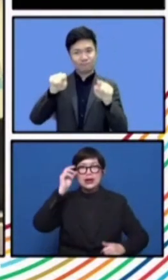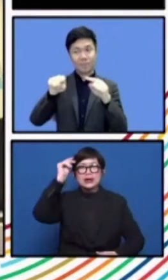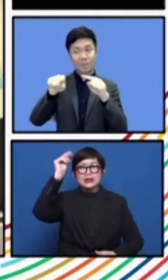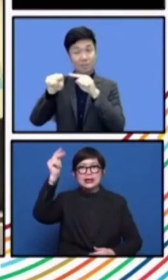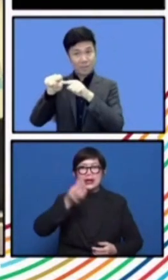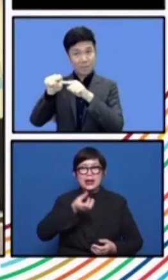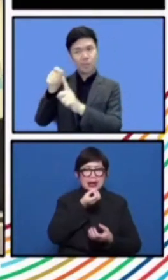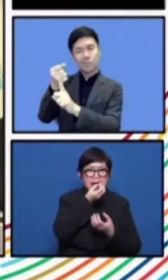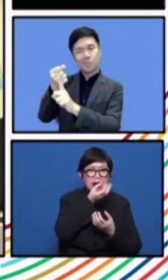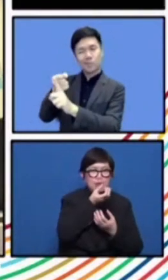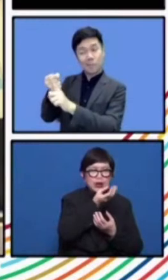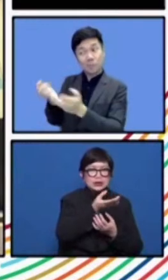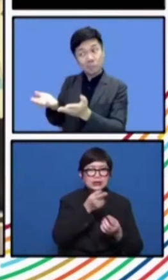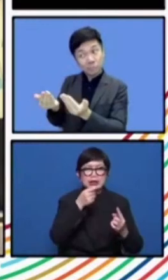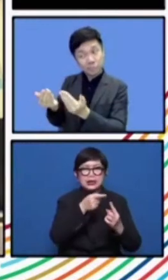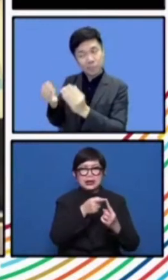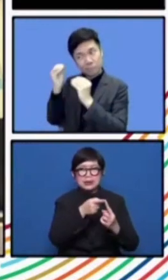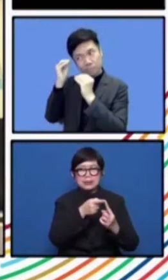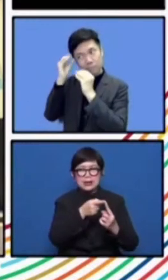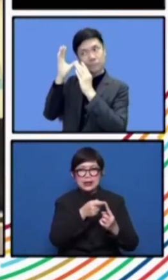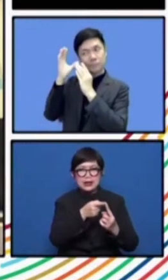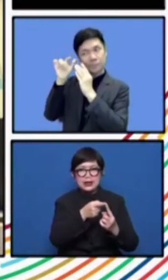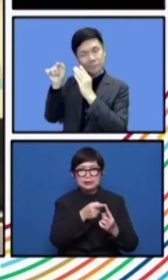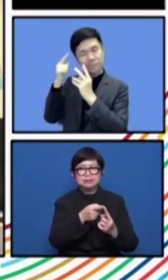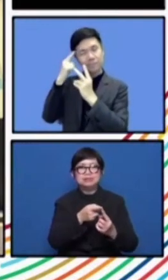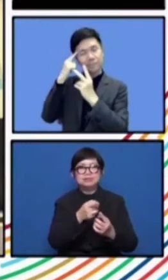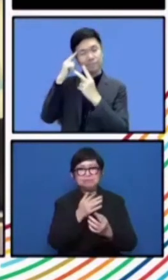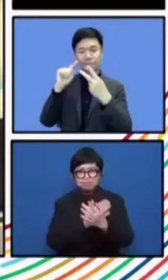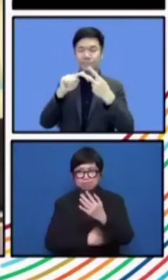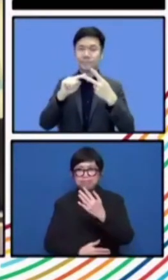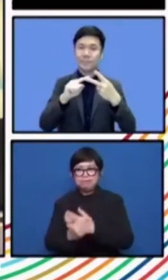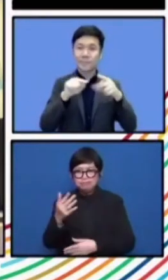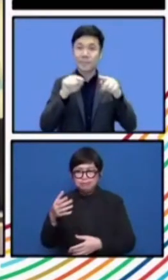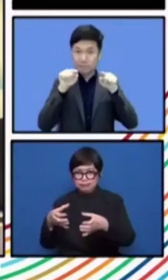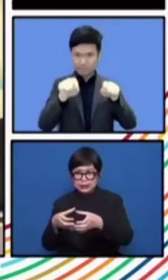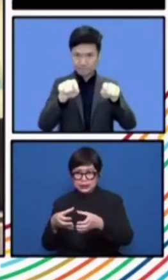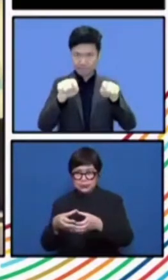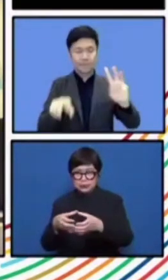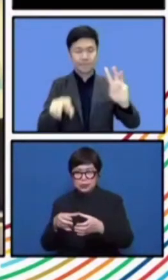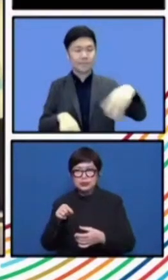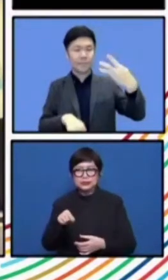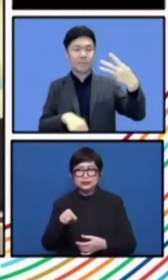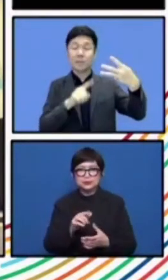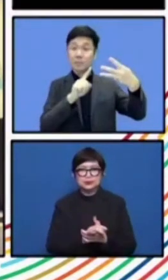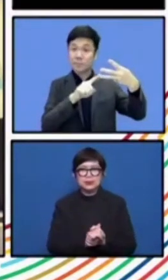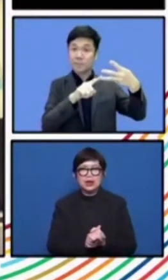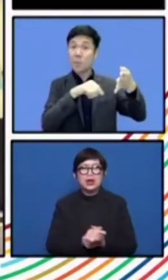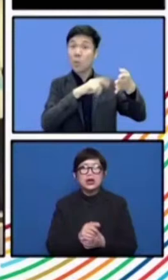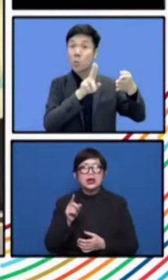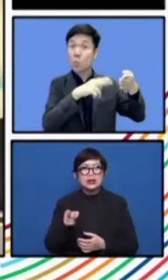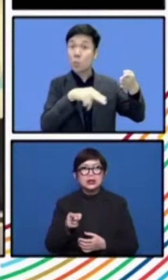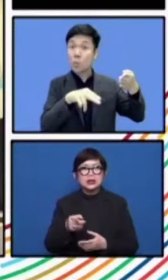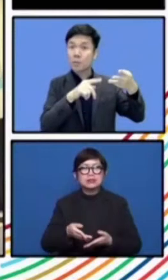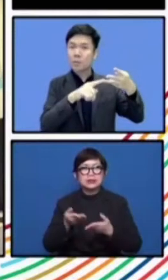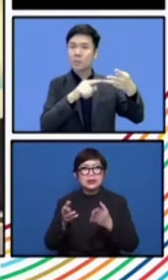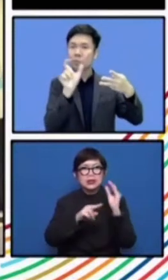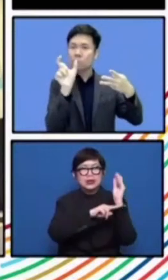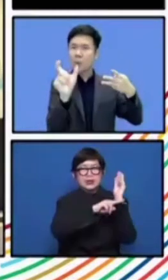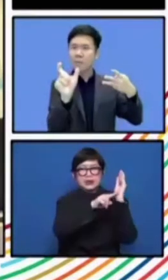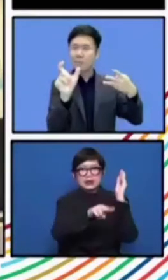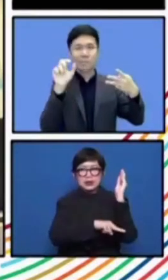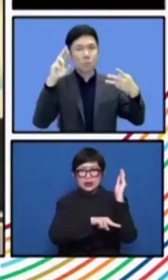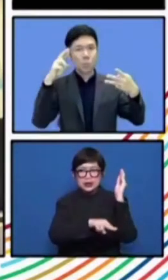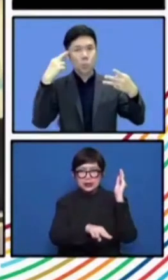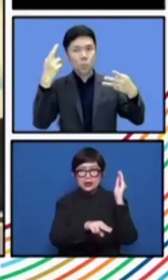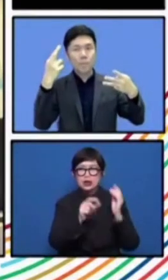as stakeholders the third one now in the uncrpd you have given reasonable accommodation and the